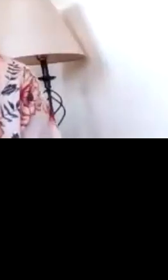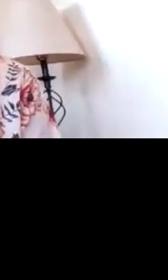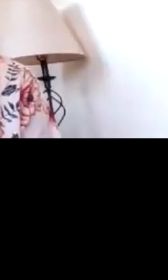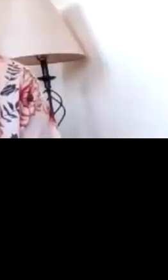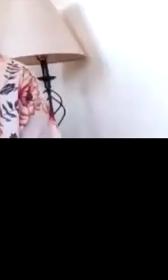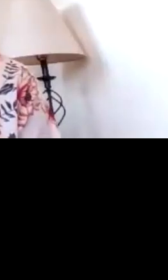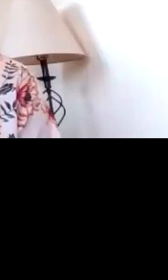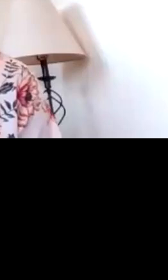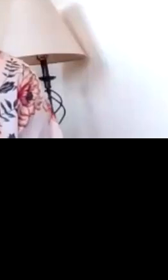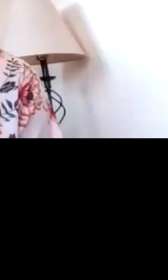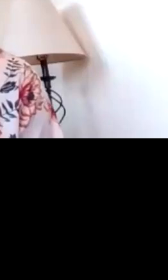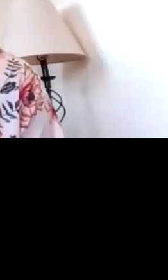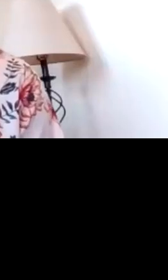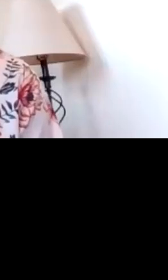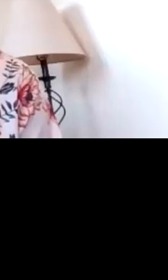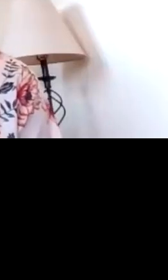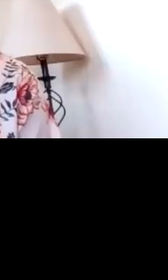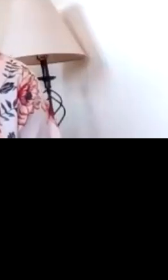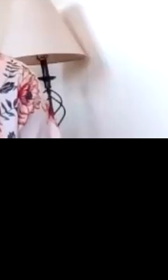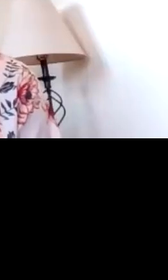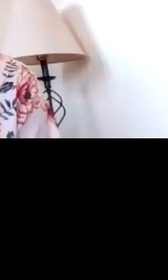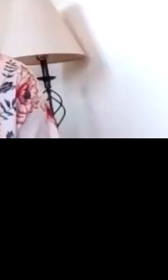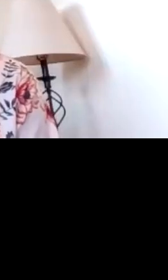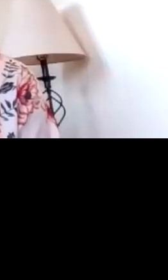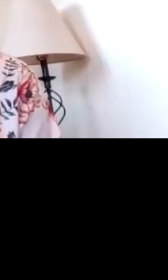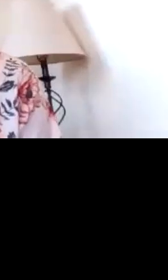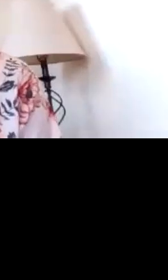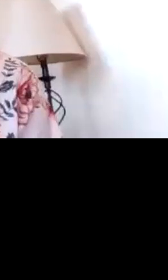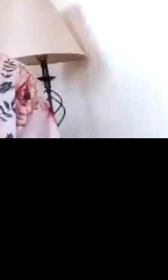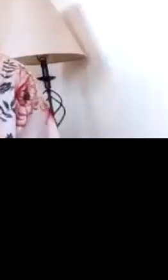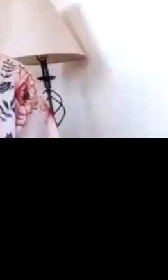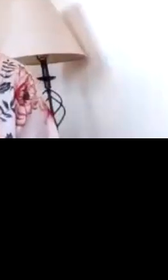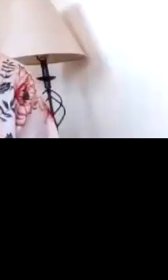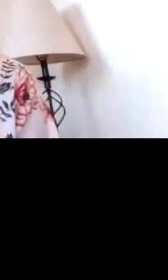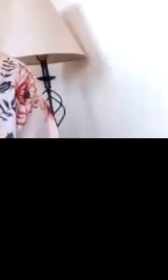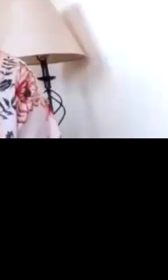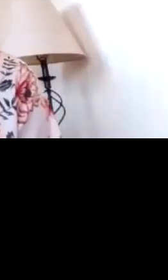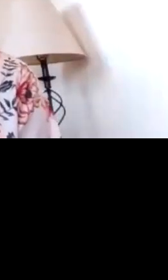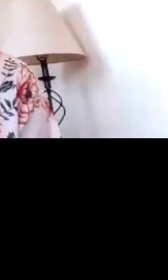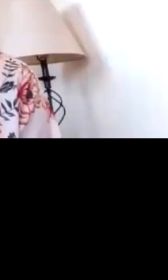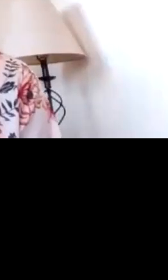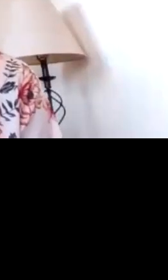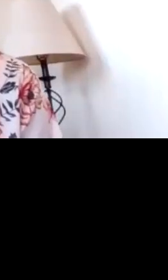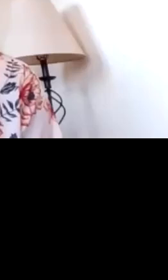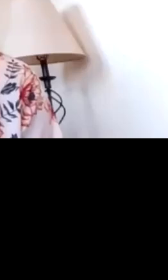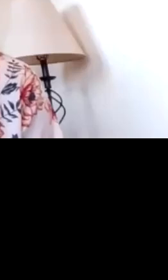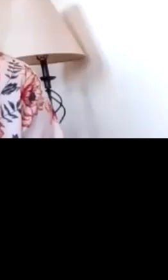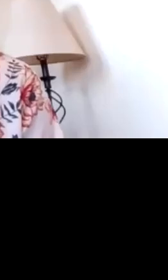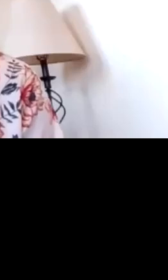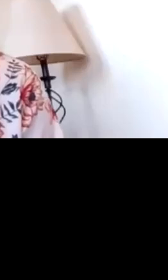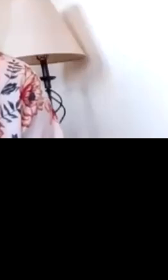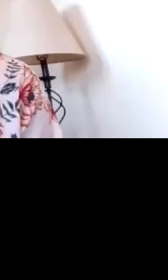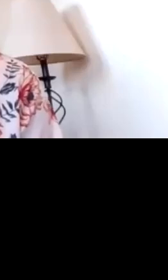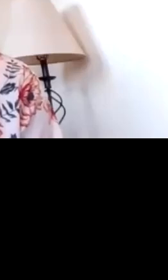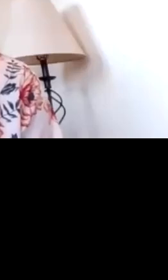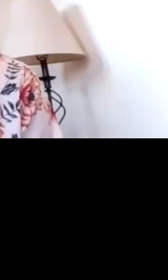currently the Director of Research and Community Impact at Women at the Centre, which is a nonprofit by and for